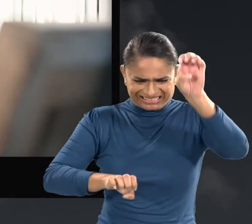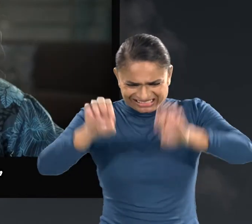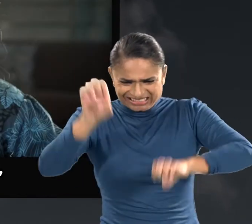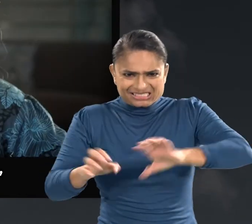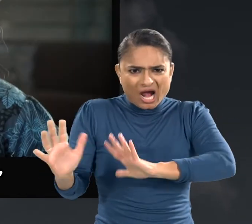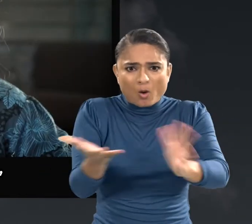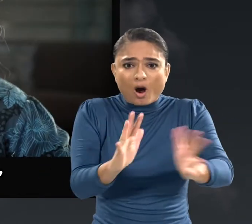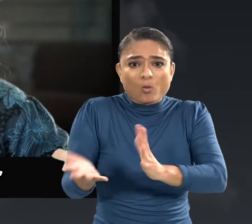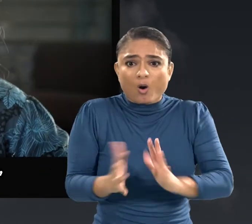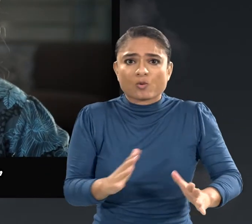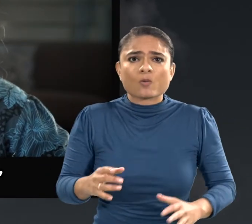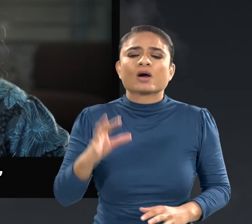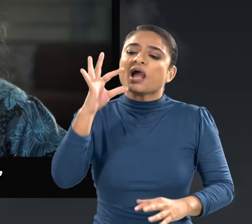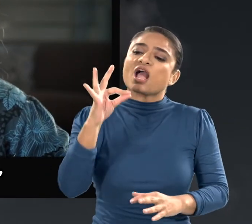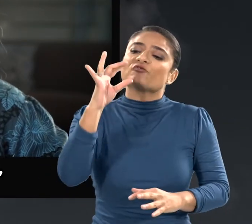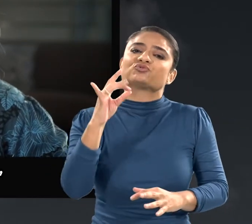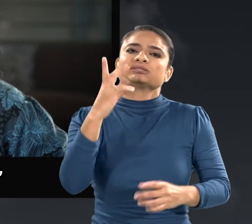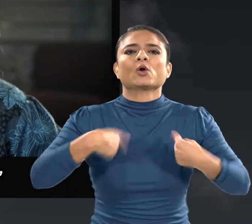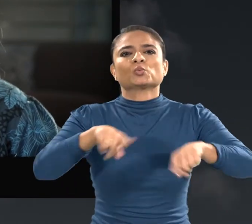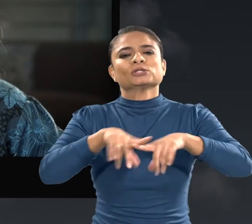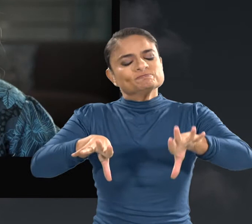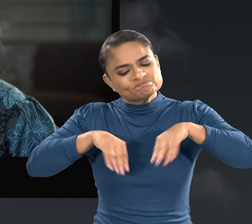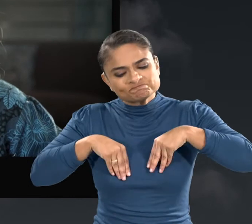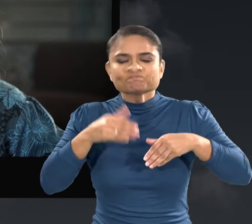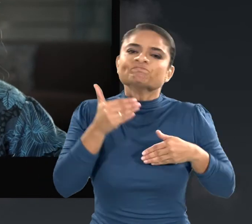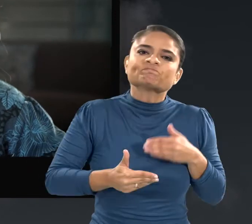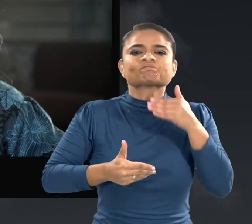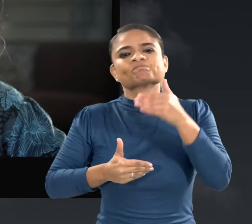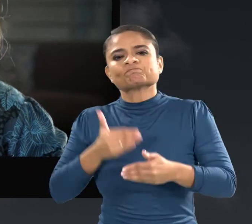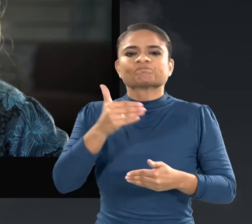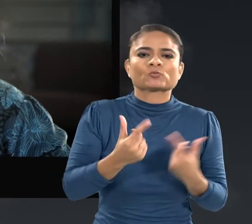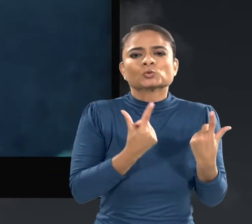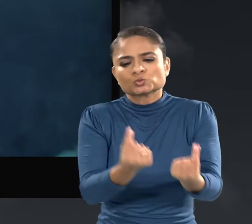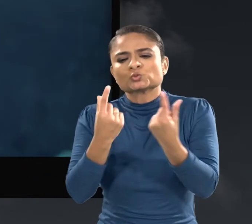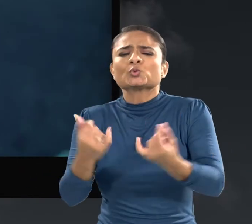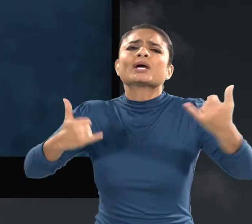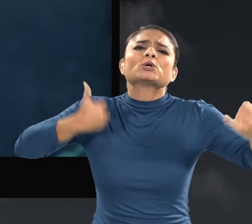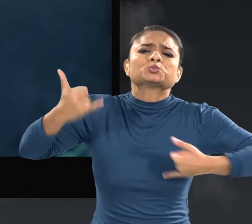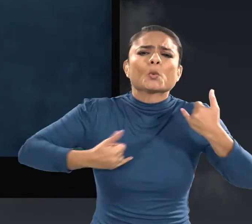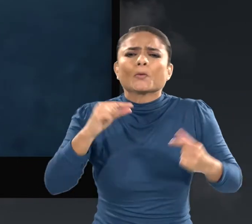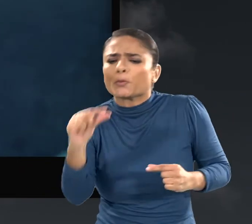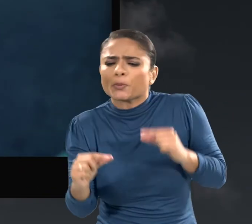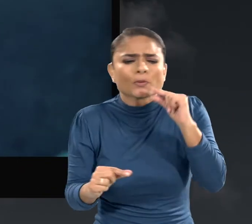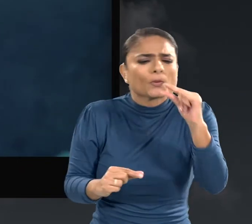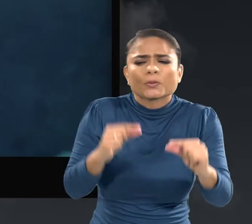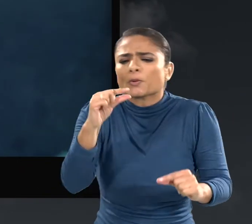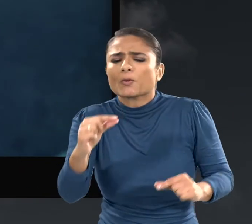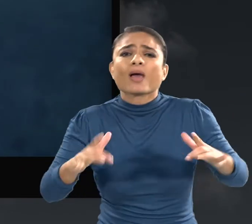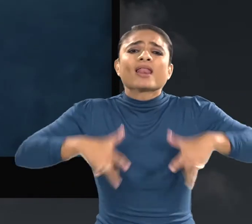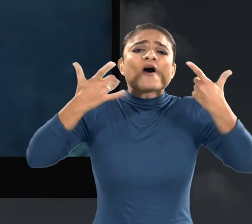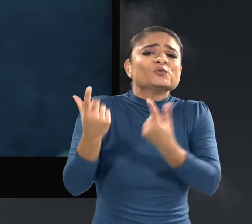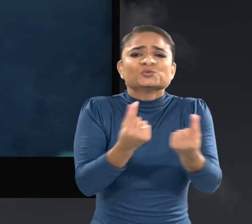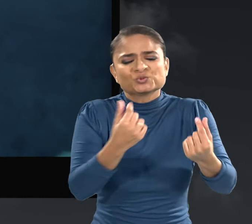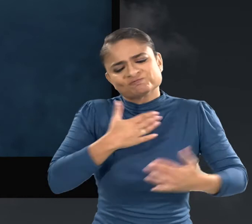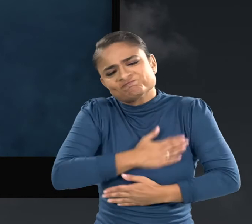things. We started just embracing every day and enjoying little moments in life and enjoying little pleasures in life and